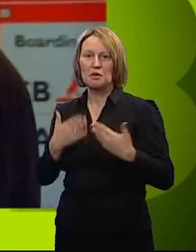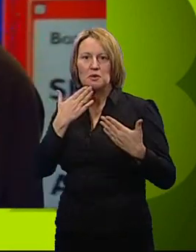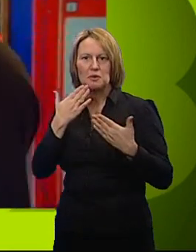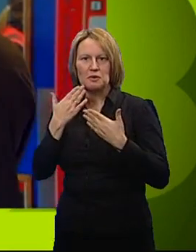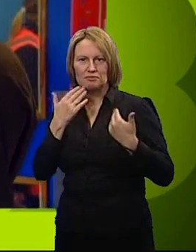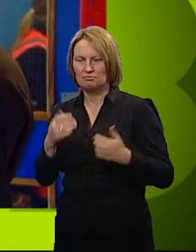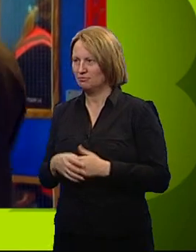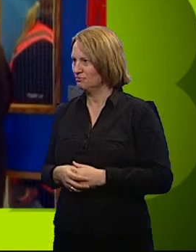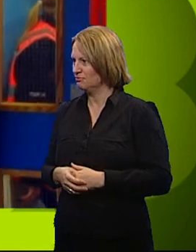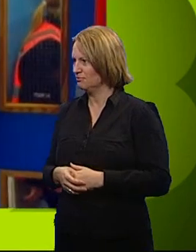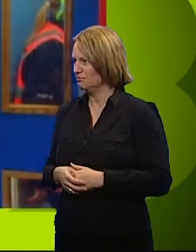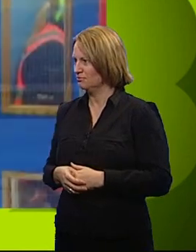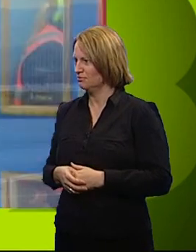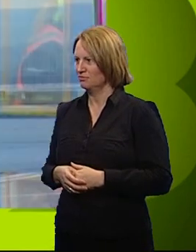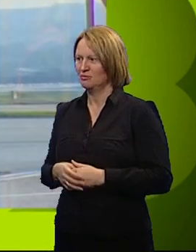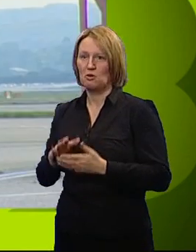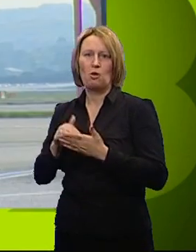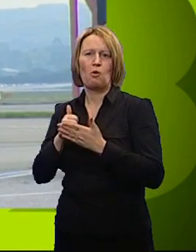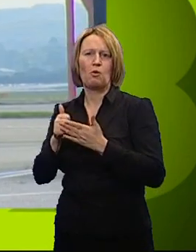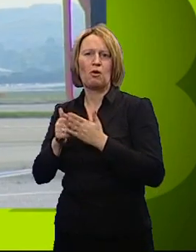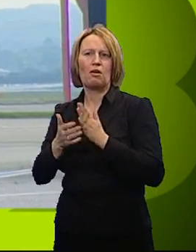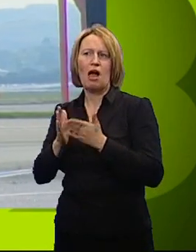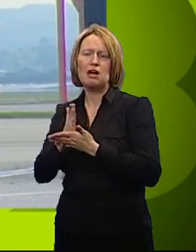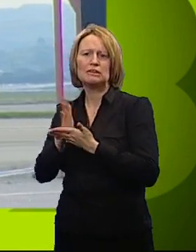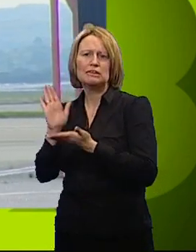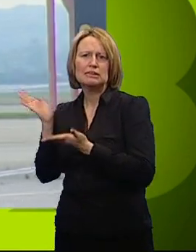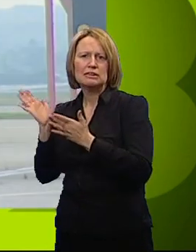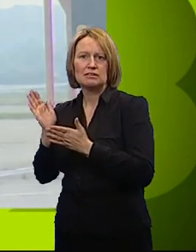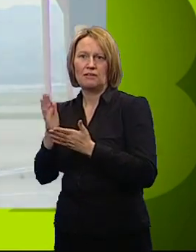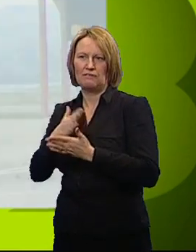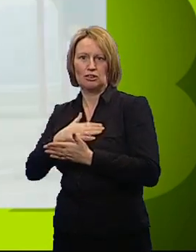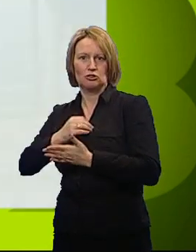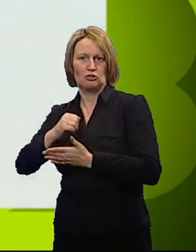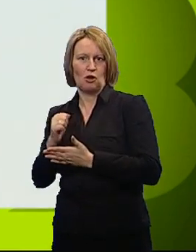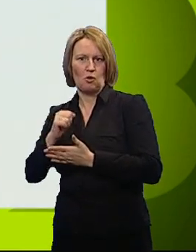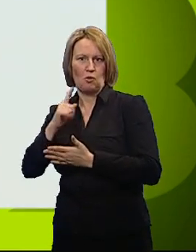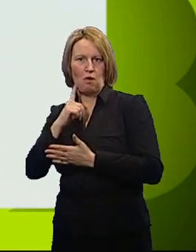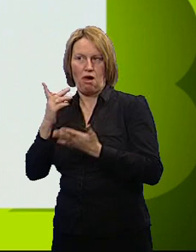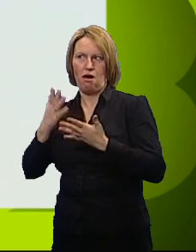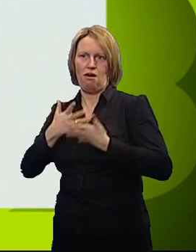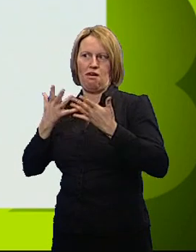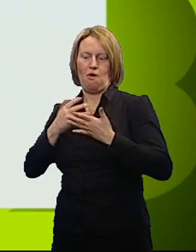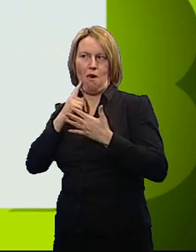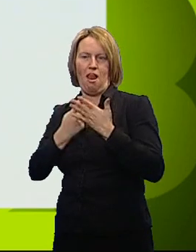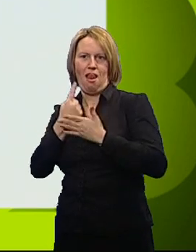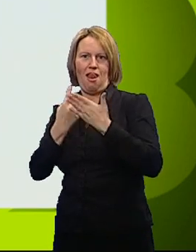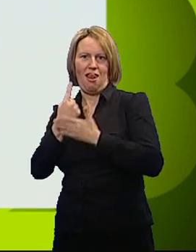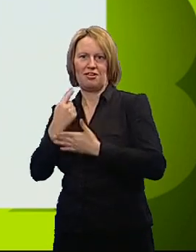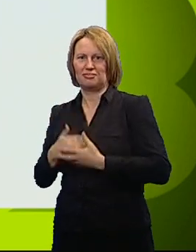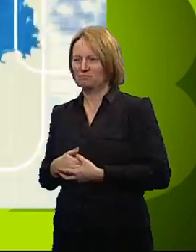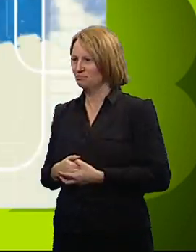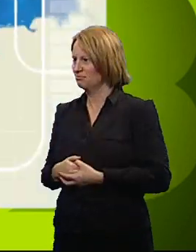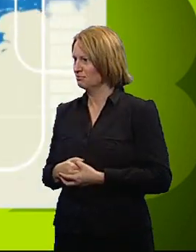they were right. Mum was always going to be hard to please. But I've got a feeling that Scotland may just throw up a few surprises.